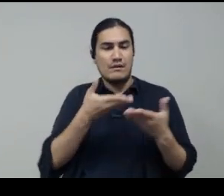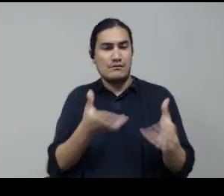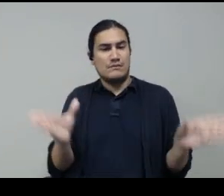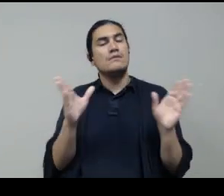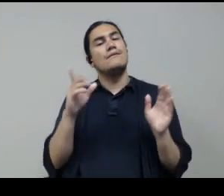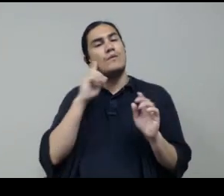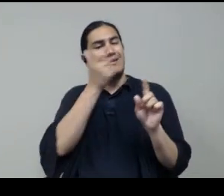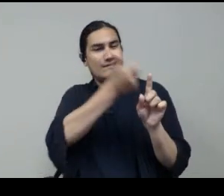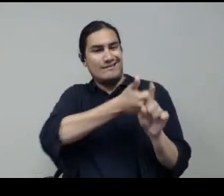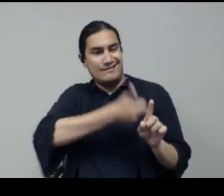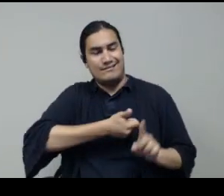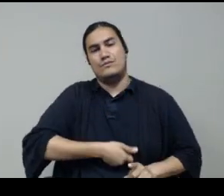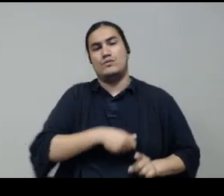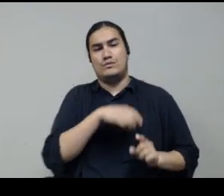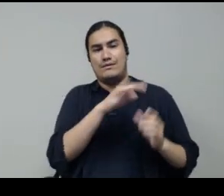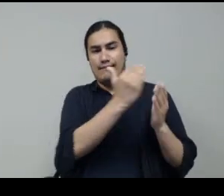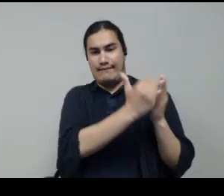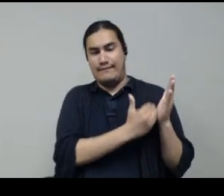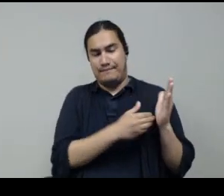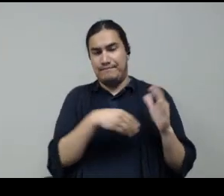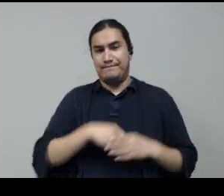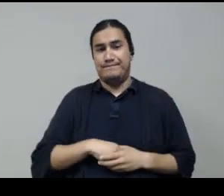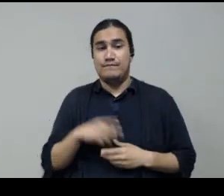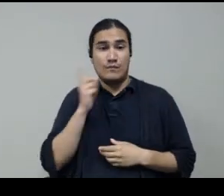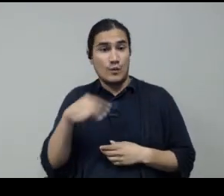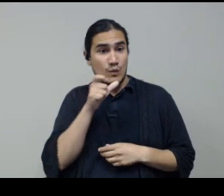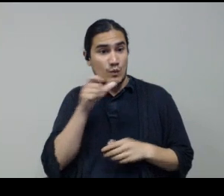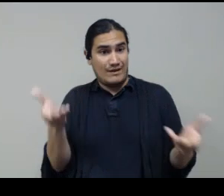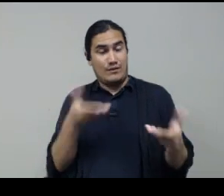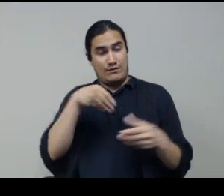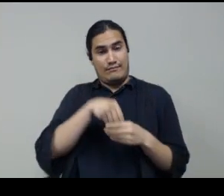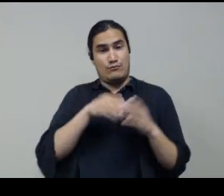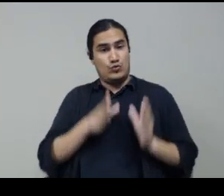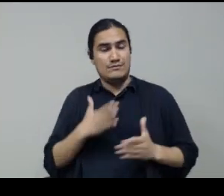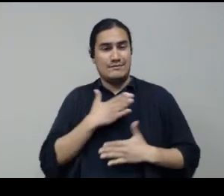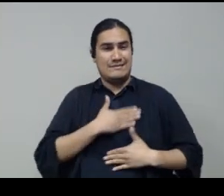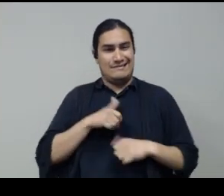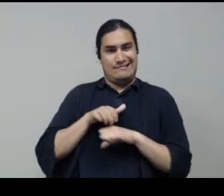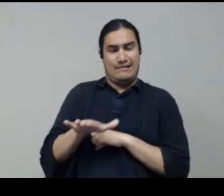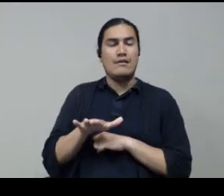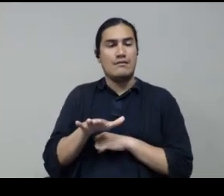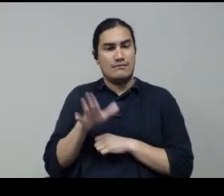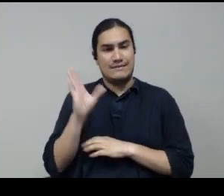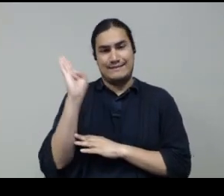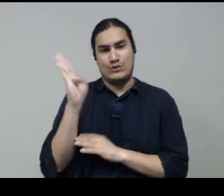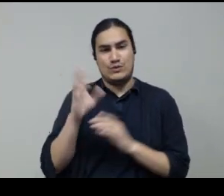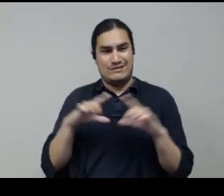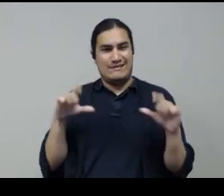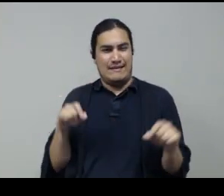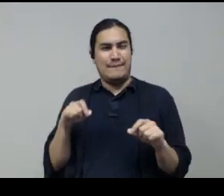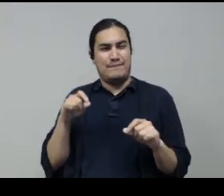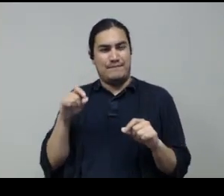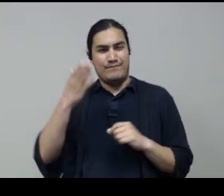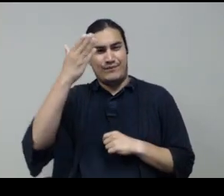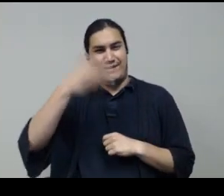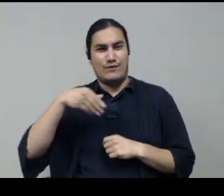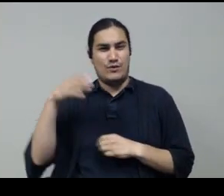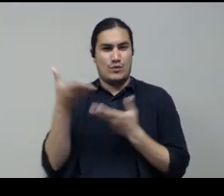at this meeting. For those attending in person, please submit a speaker slip to the clerk at the front of the room, that's